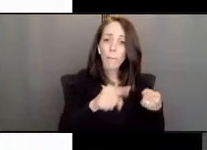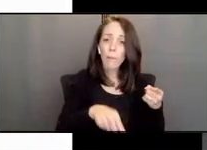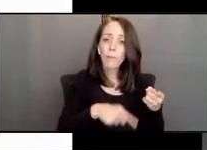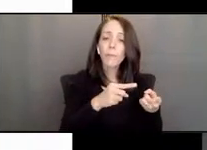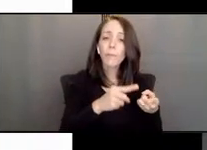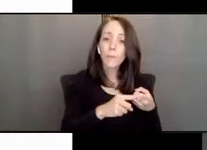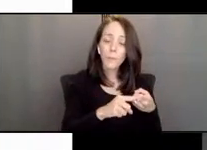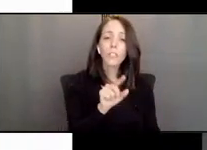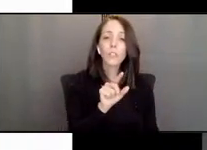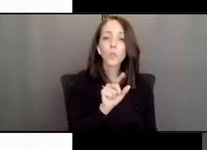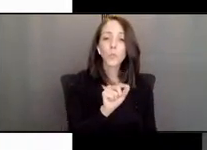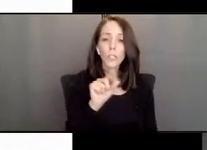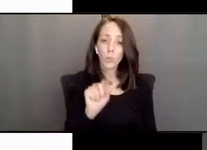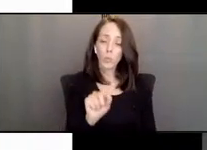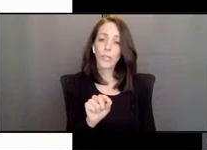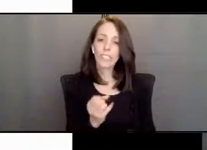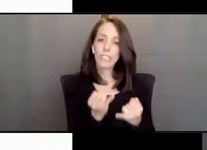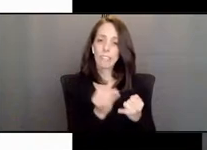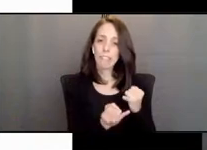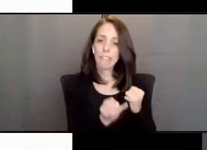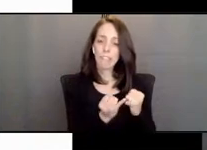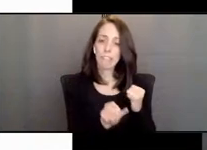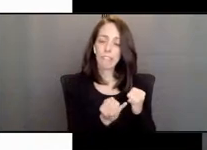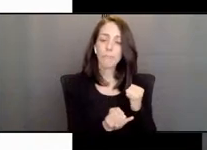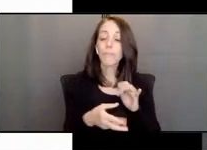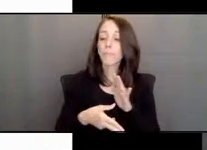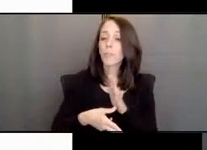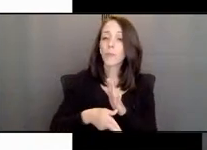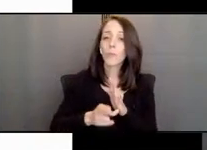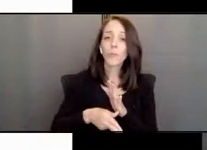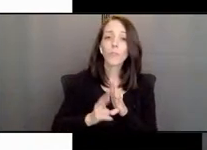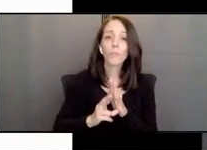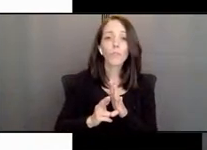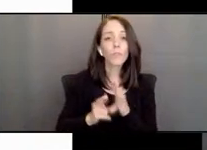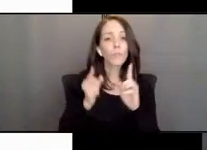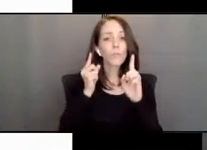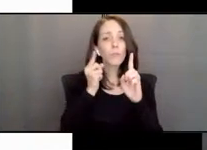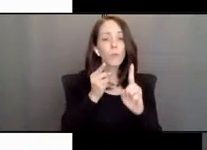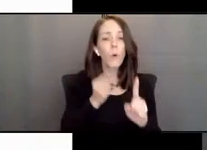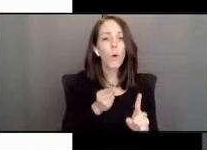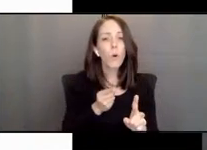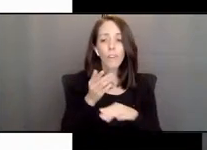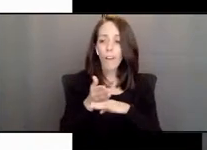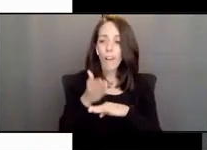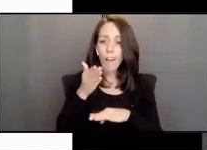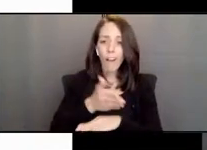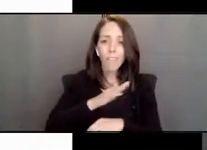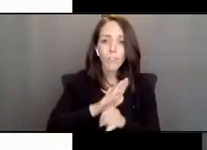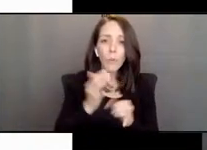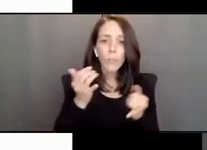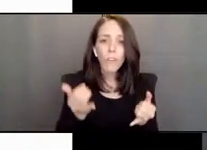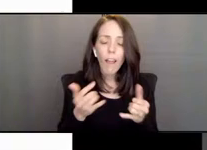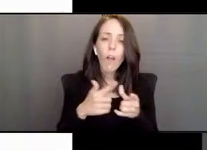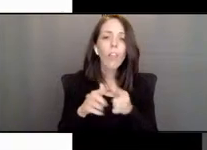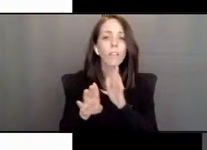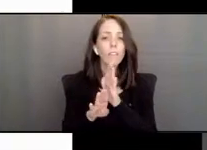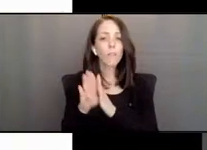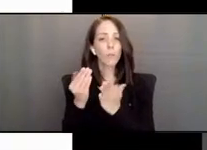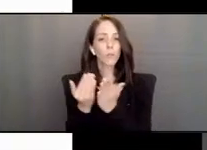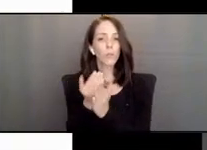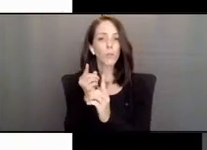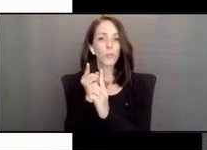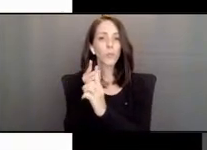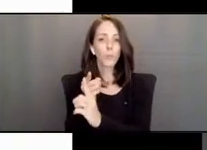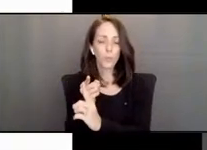20. We reviewed the original objectives through a post-COVID lens and proposed new objectives for consideration given the changed